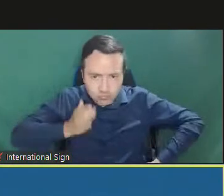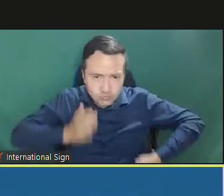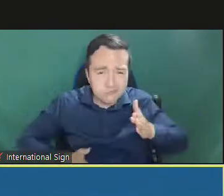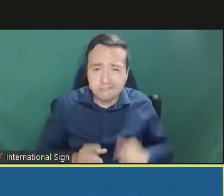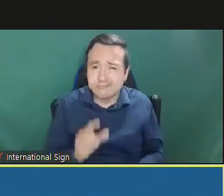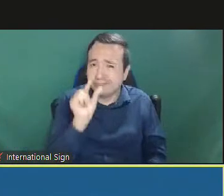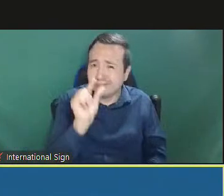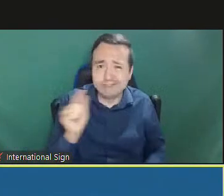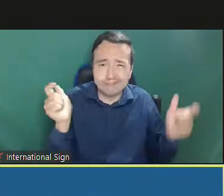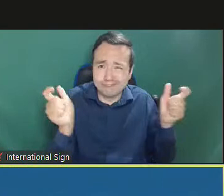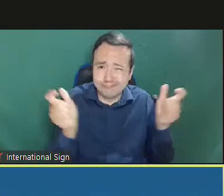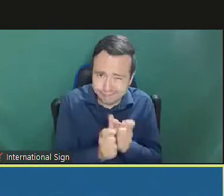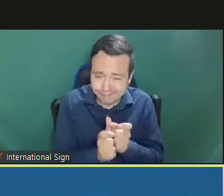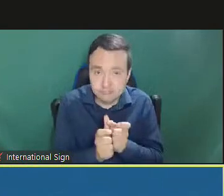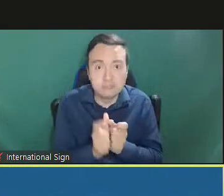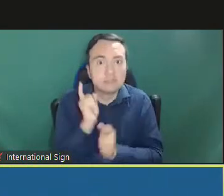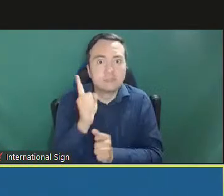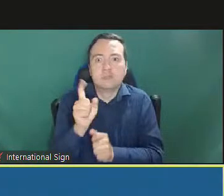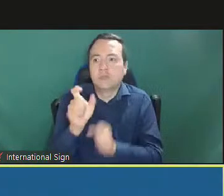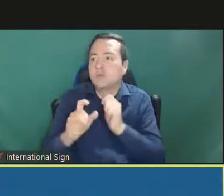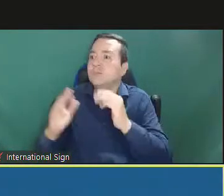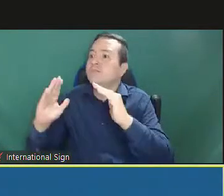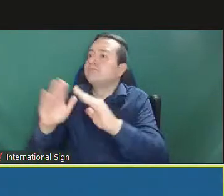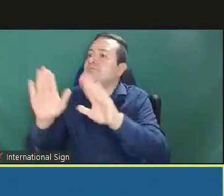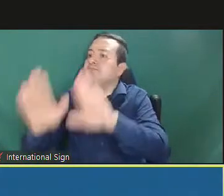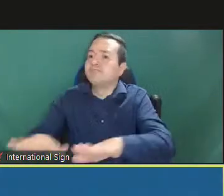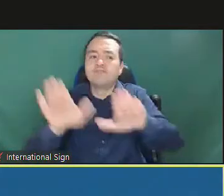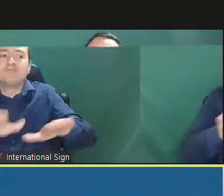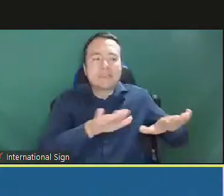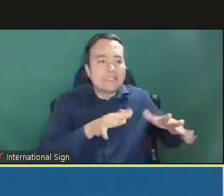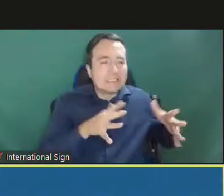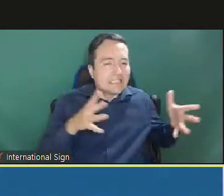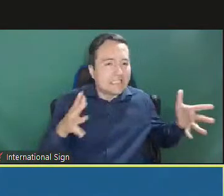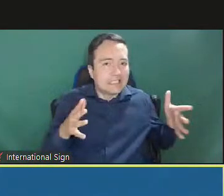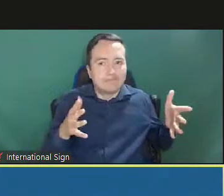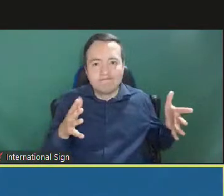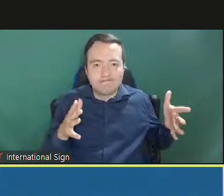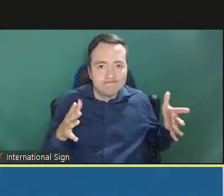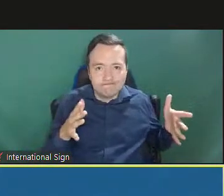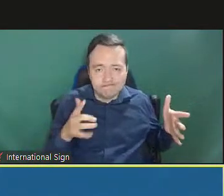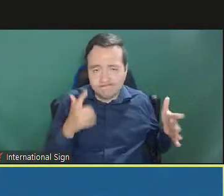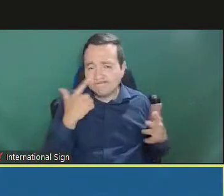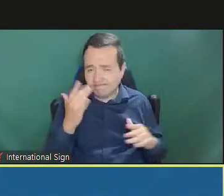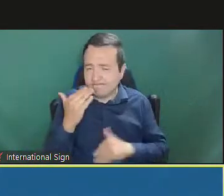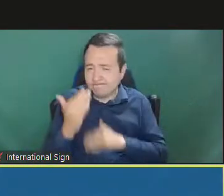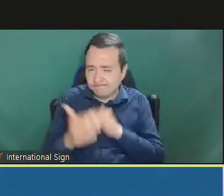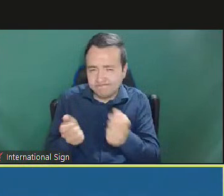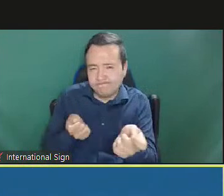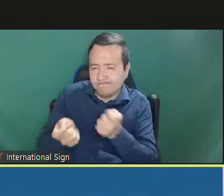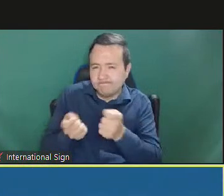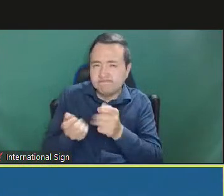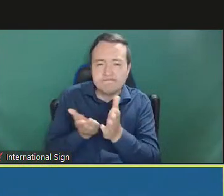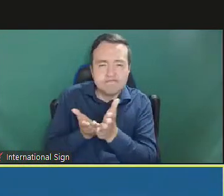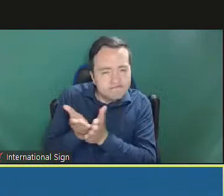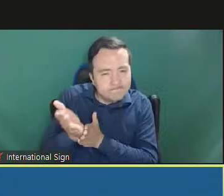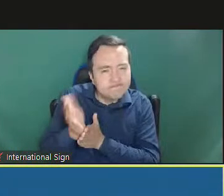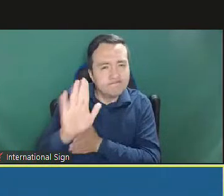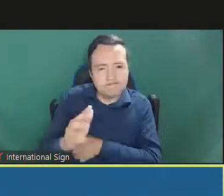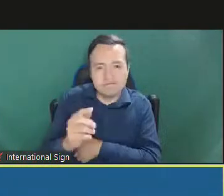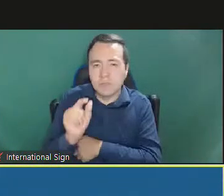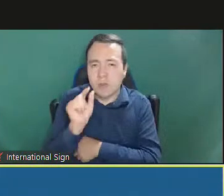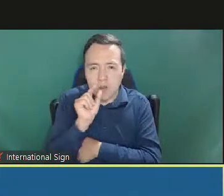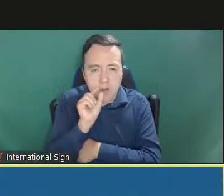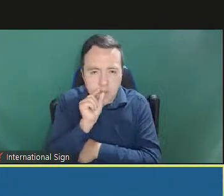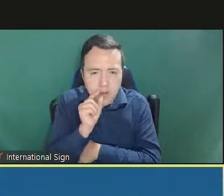been achieved in tobacco control, more specifically in the promotion of 100% smoke-free environments and health warnings on